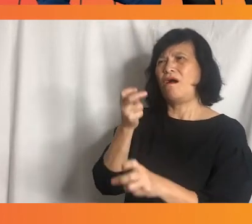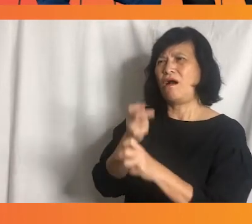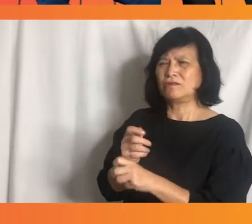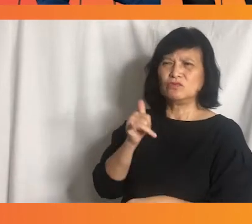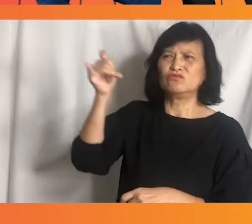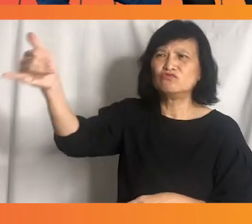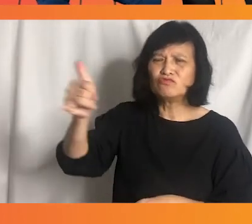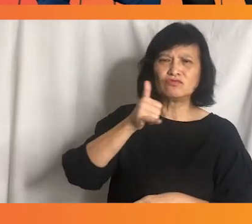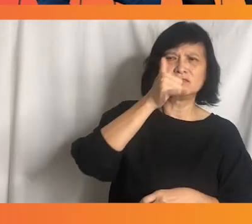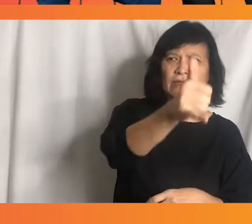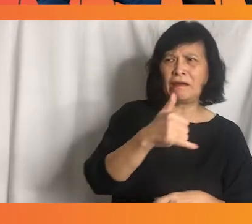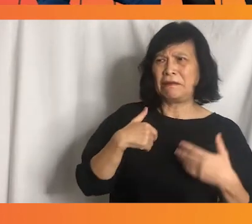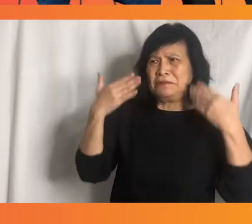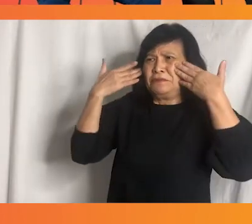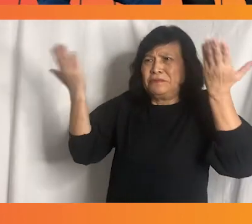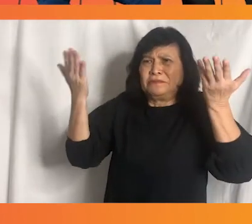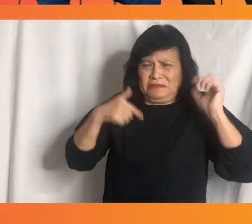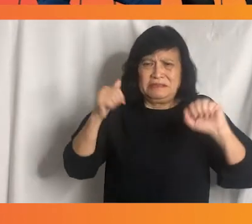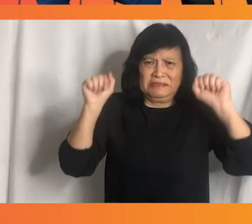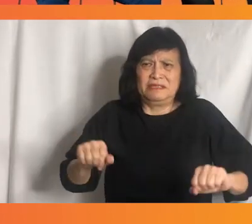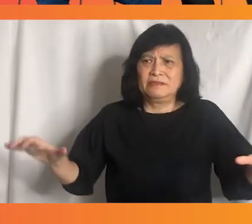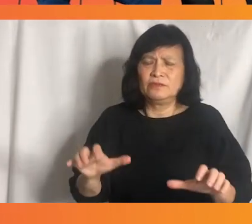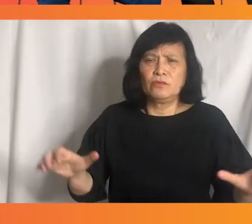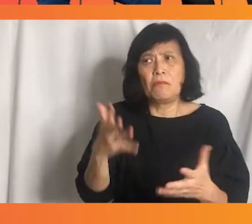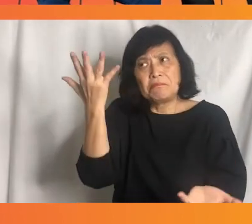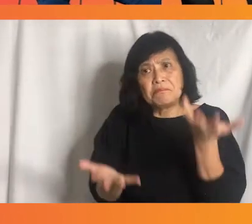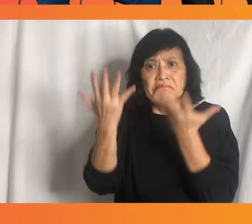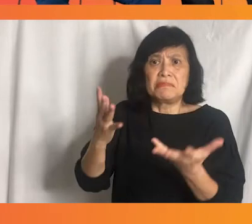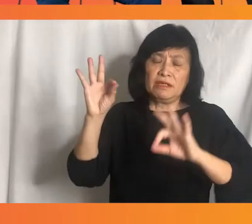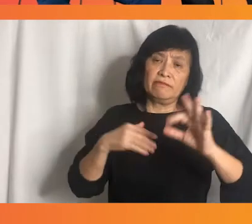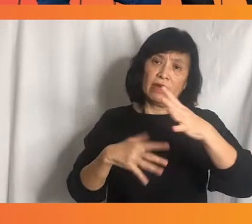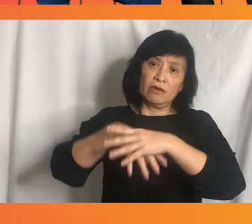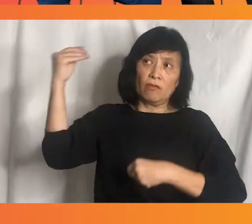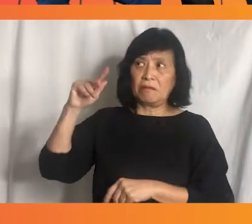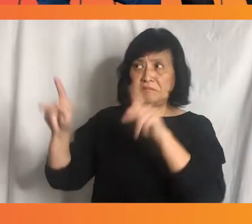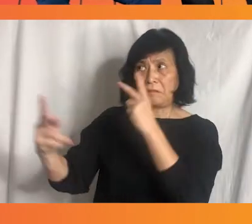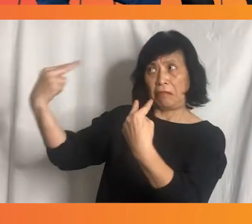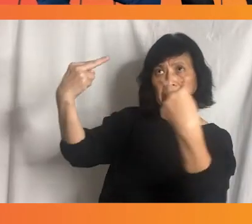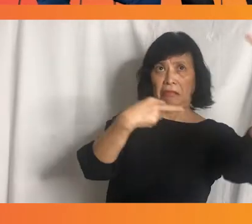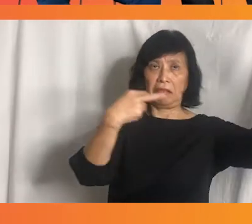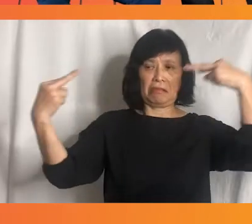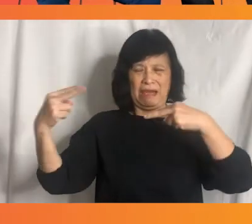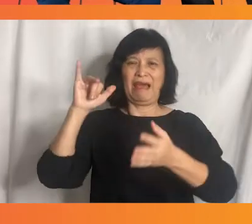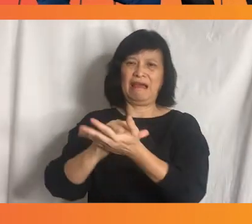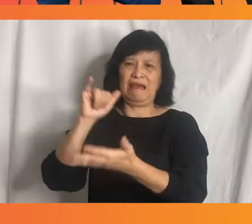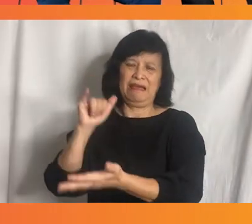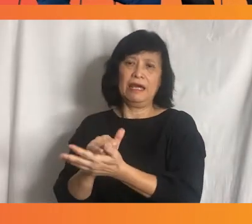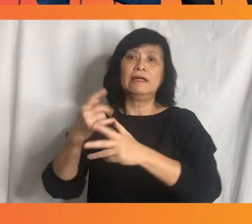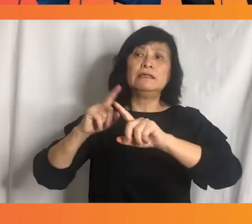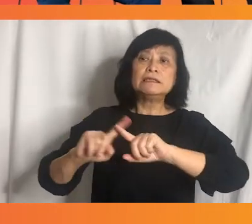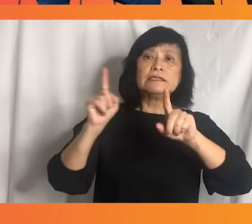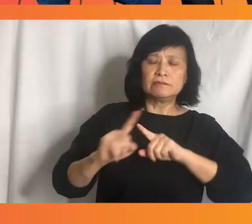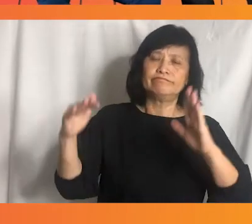here, or I don't really know what I can do, or maybe when I go out, there are people staring at me, and all these different sort